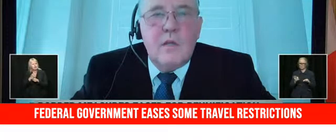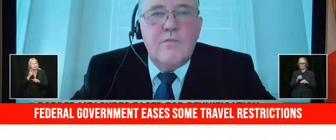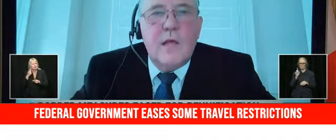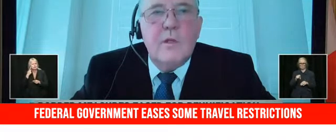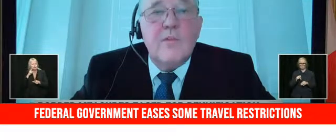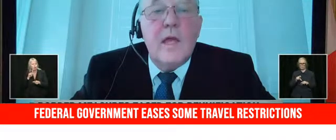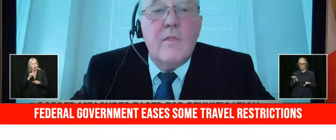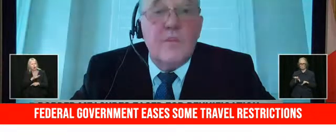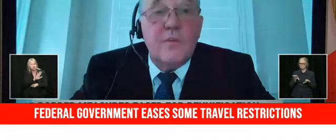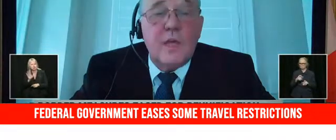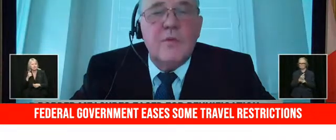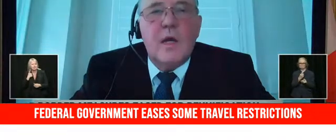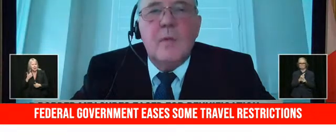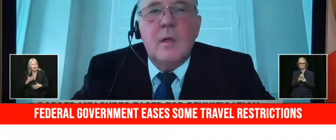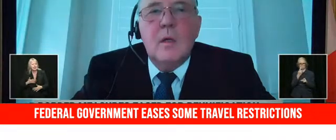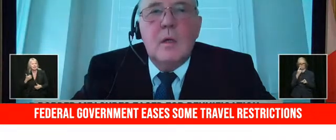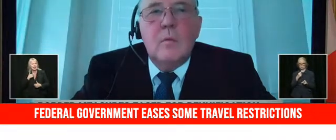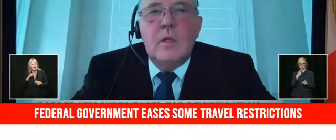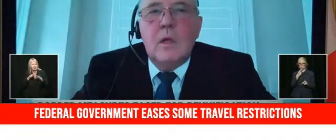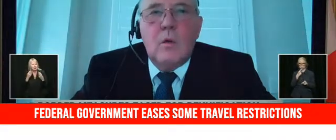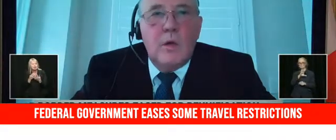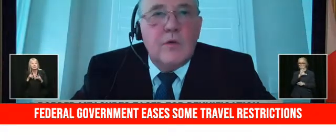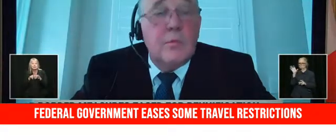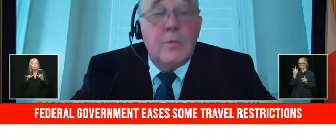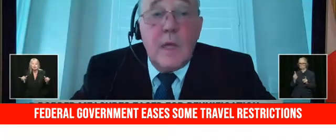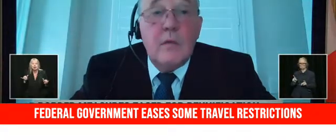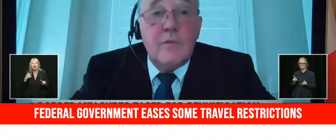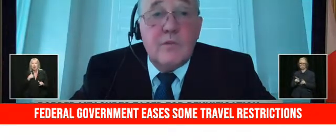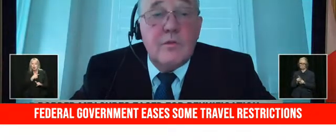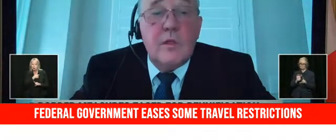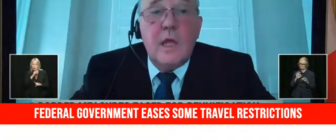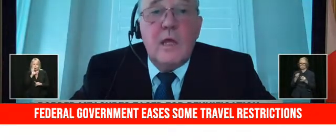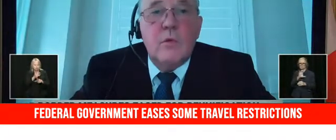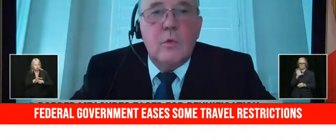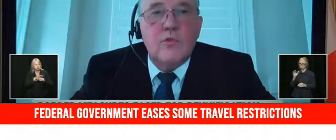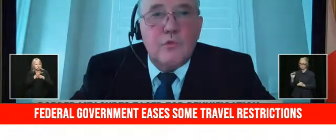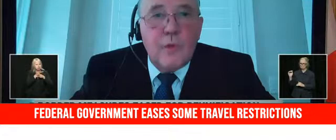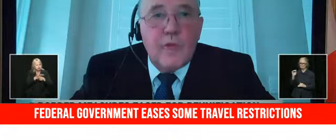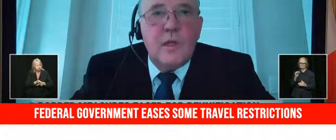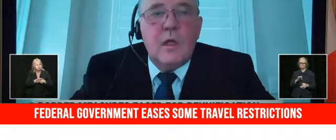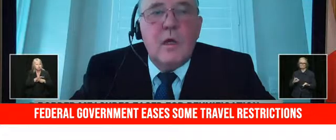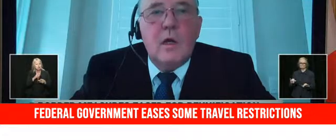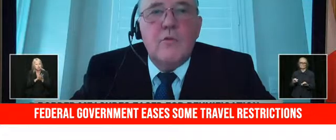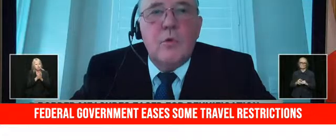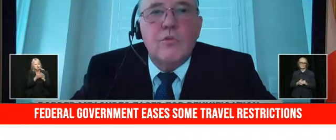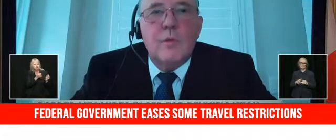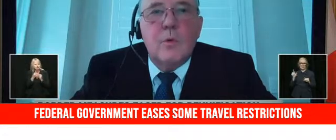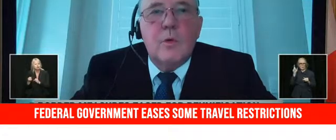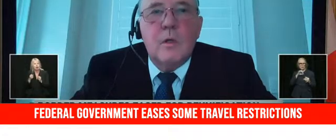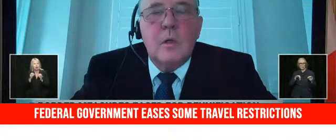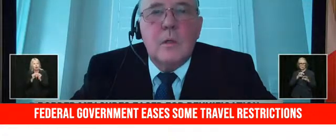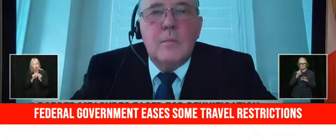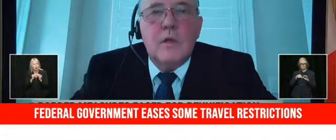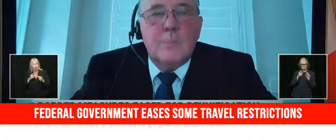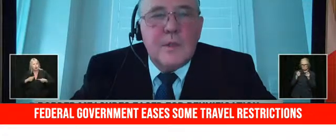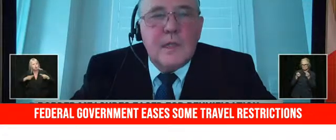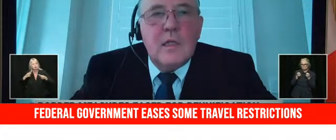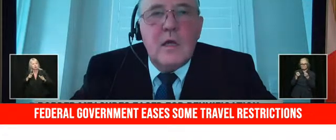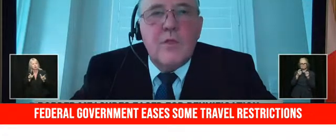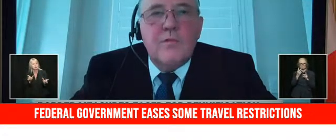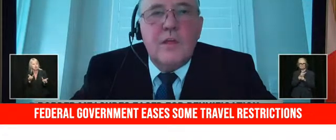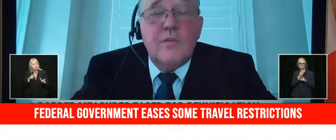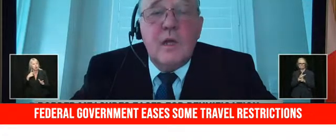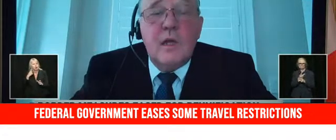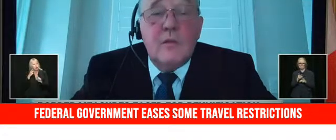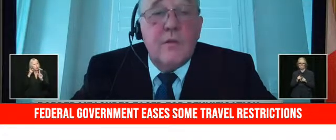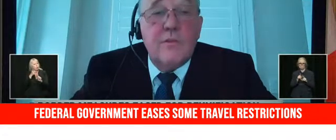and for Canadian families, and at the same time, we are going to remain vigilant, and we're strengthening our controls at the border, because protecting